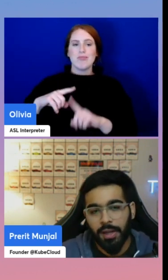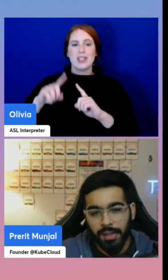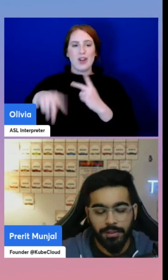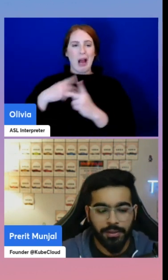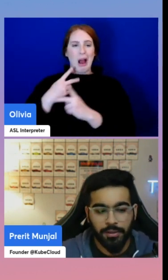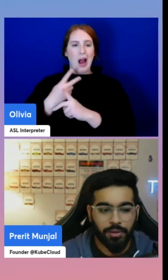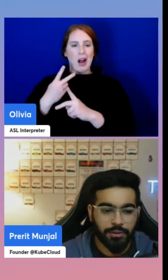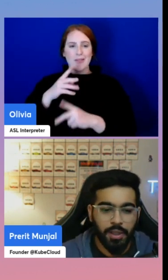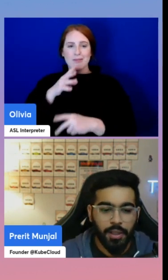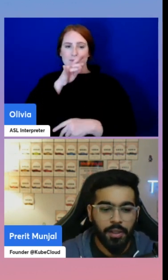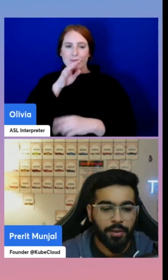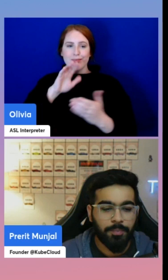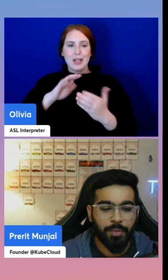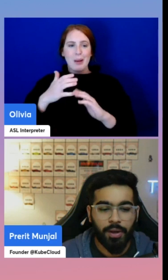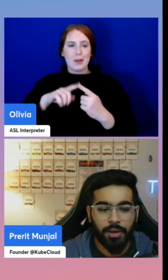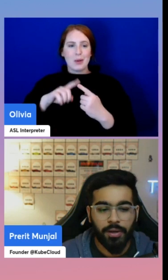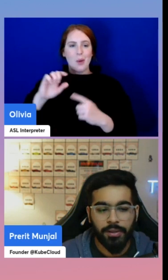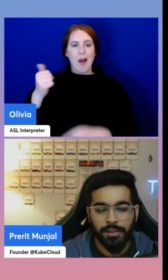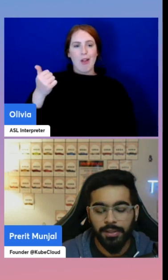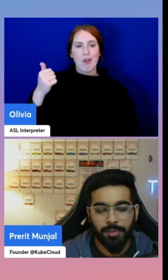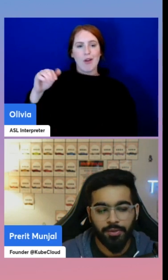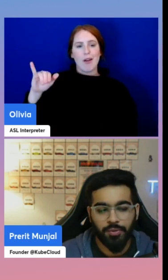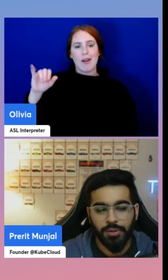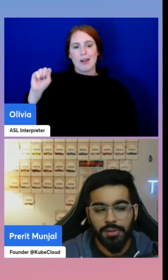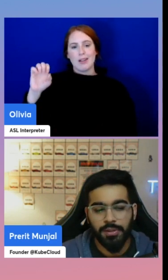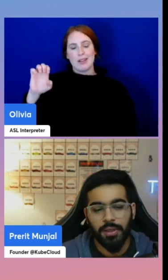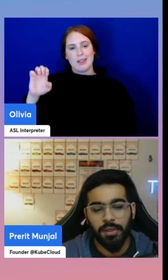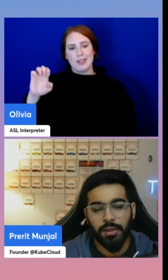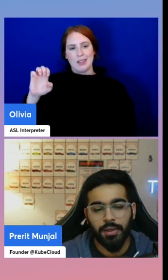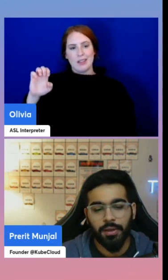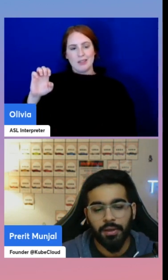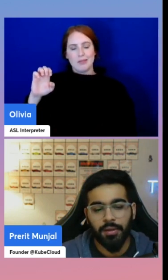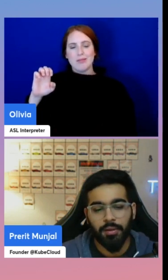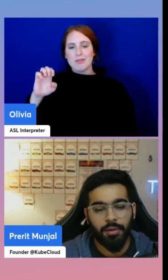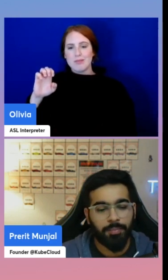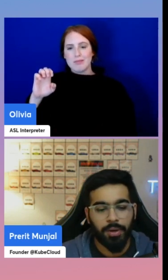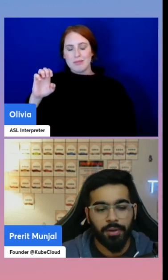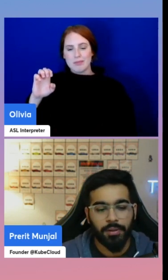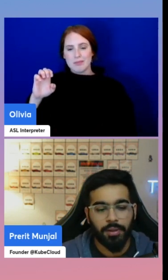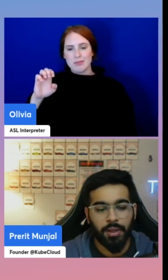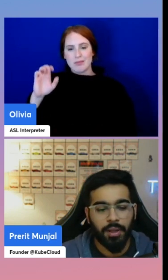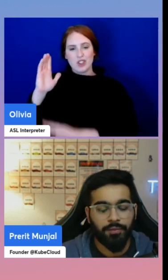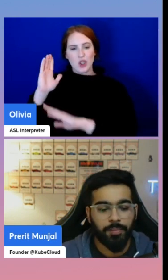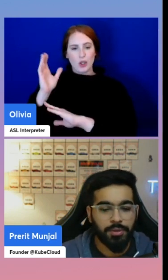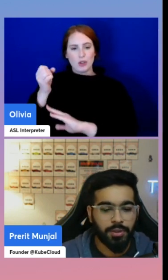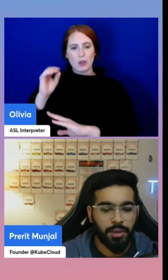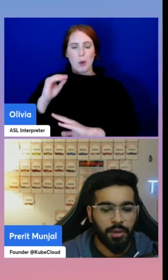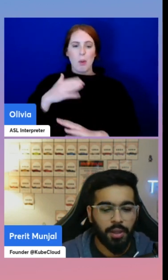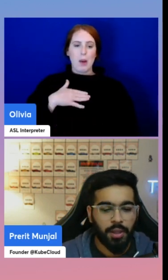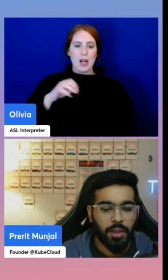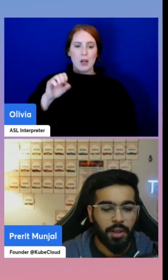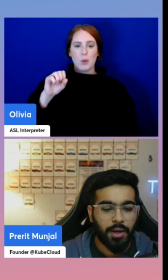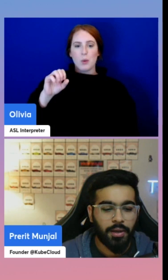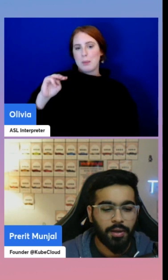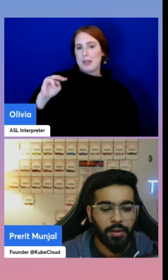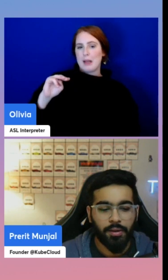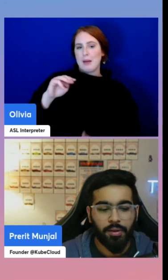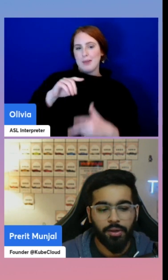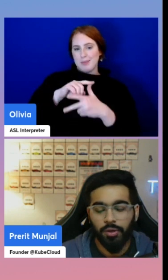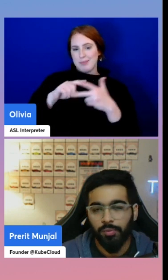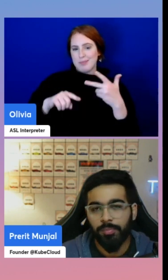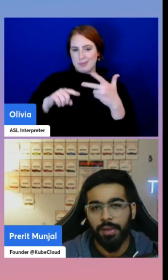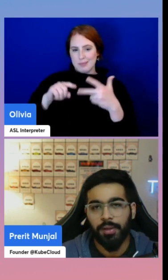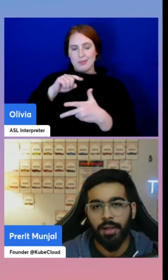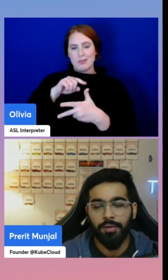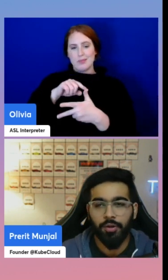than other IAC talks. Okay, and these are my socials: LinkedIn, Prerit Ivan Minjal, and